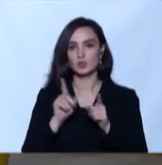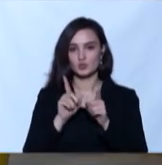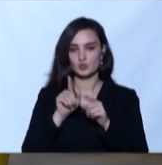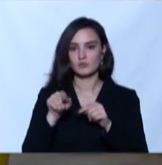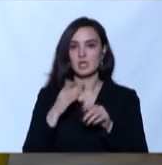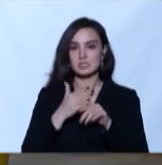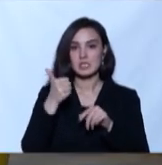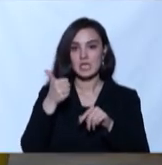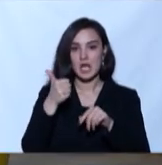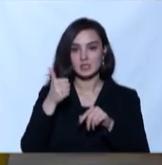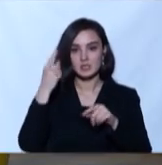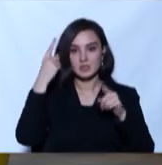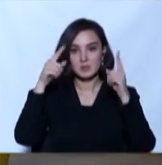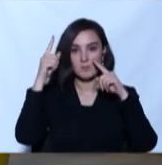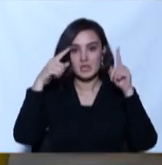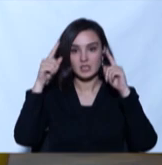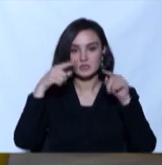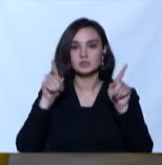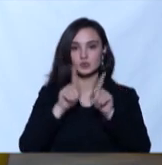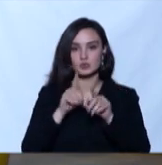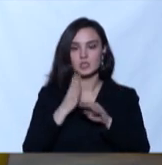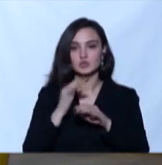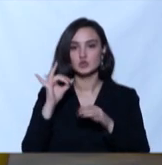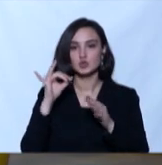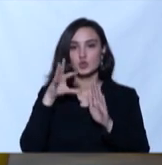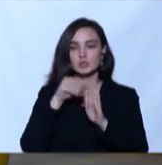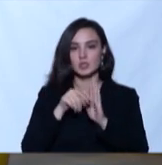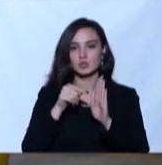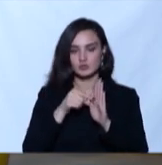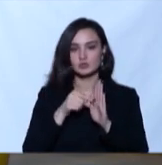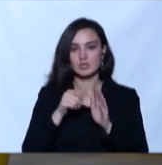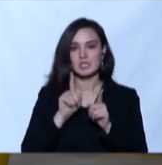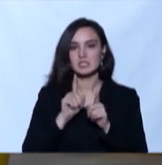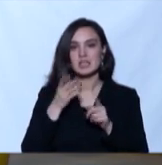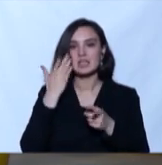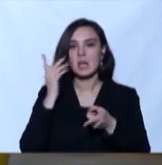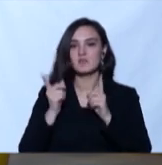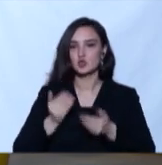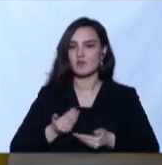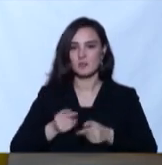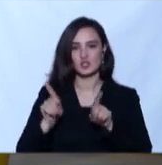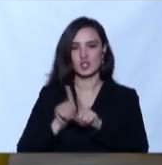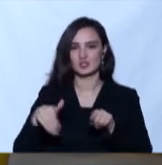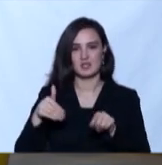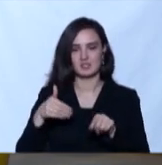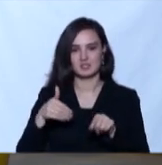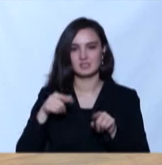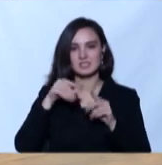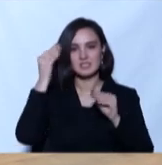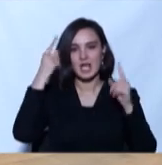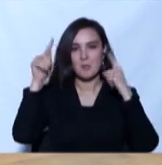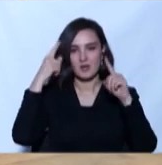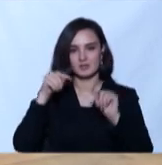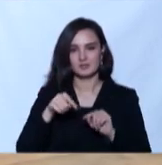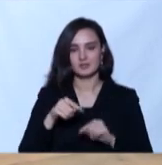of fantasy, so it's a kind of story that could never take place in real life, and it usually includes magic.